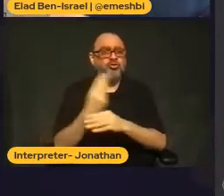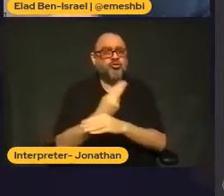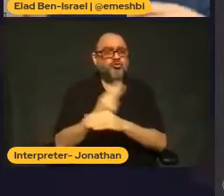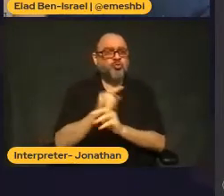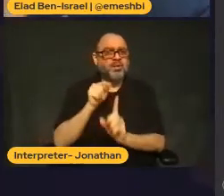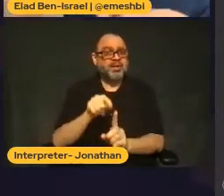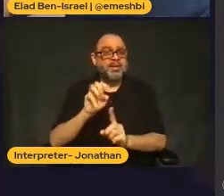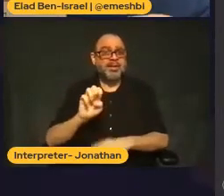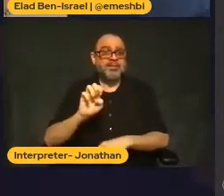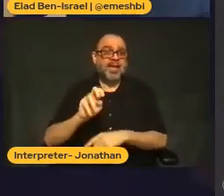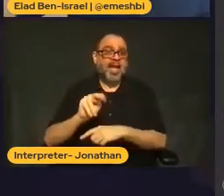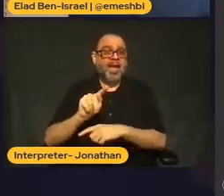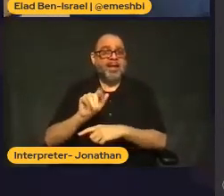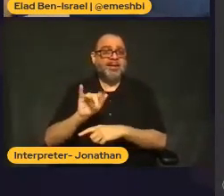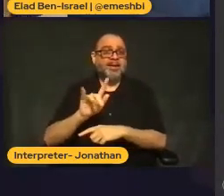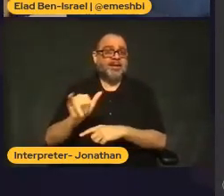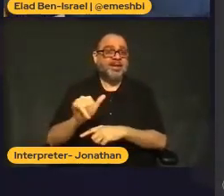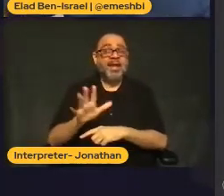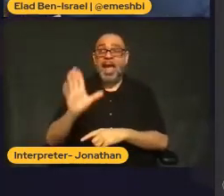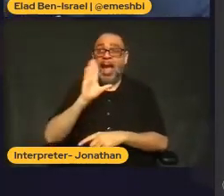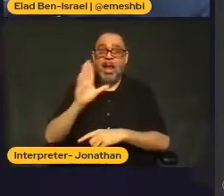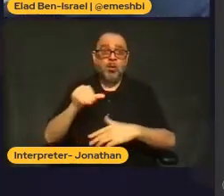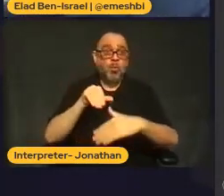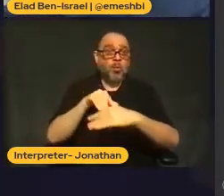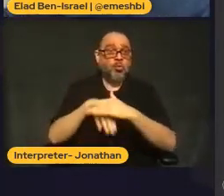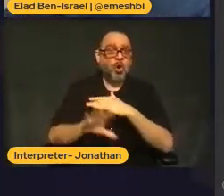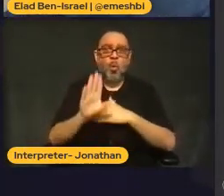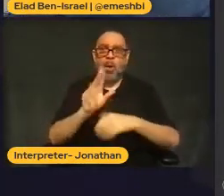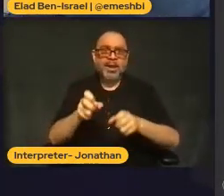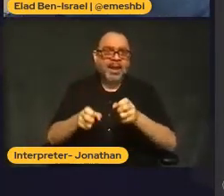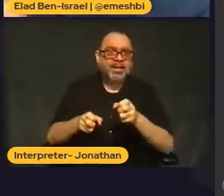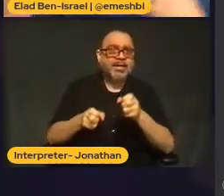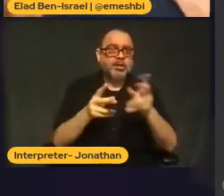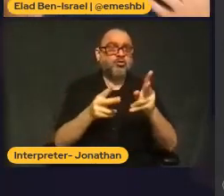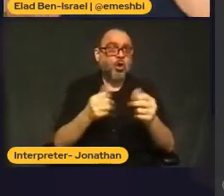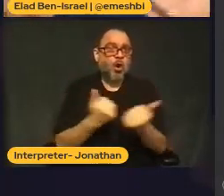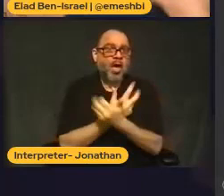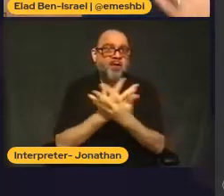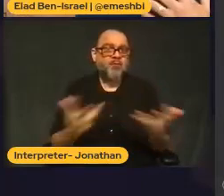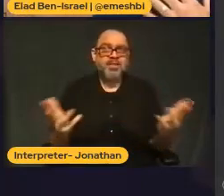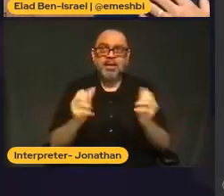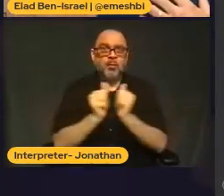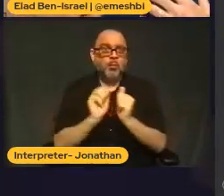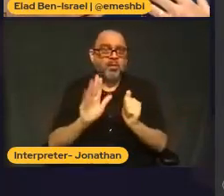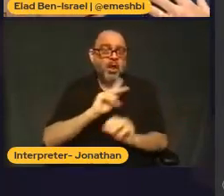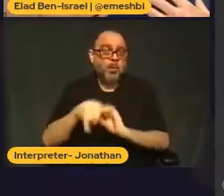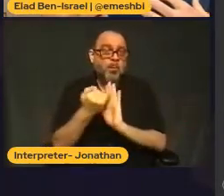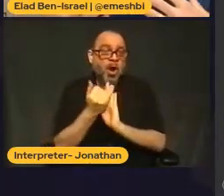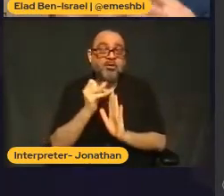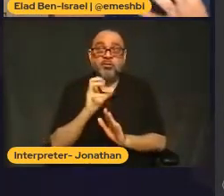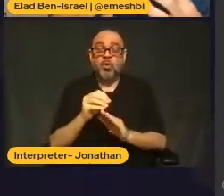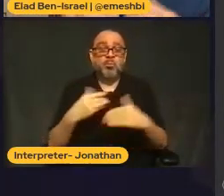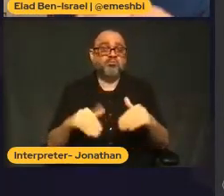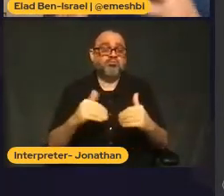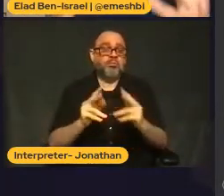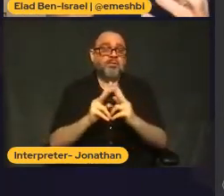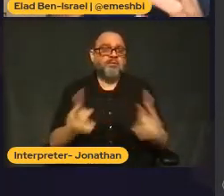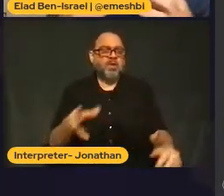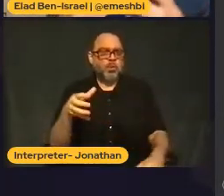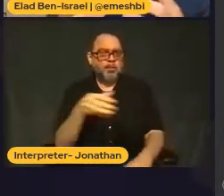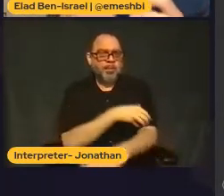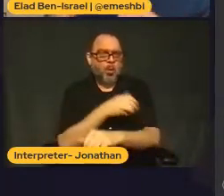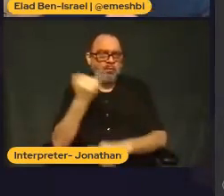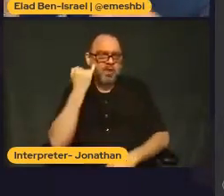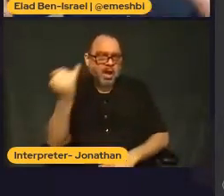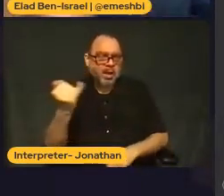thing, and it'll go in and install this thing into their project. So it's a very powerful notion. This